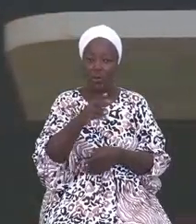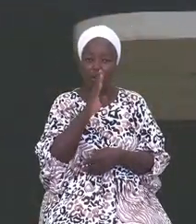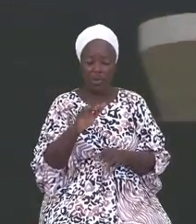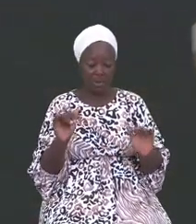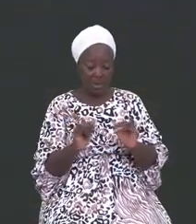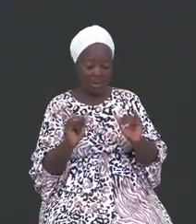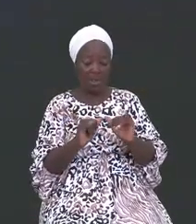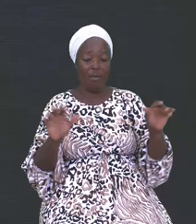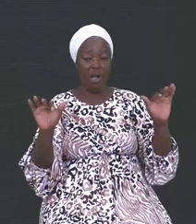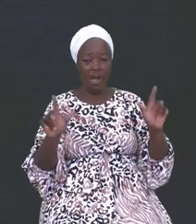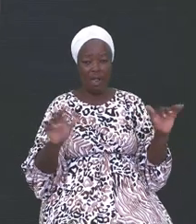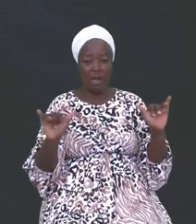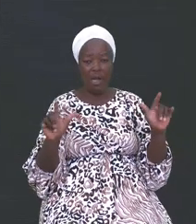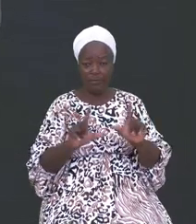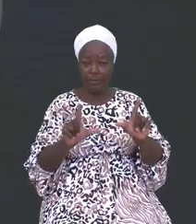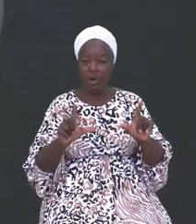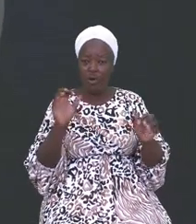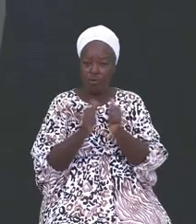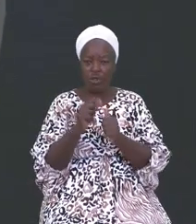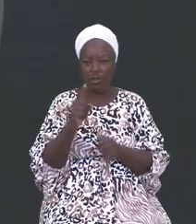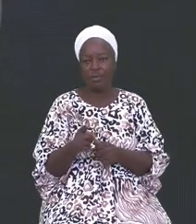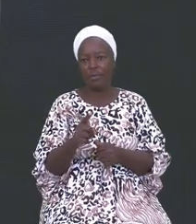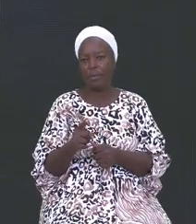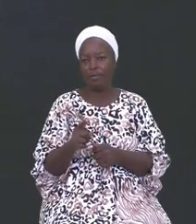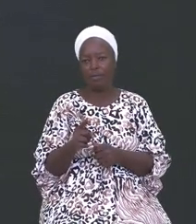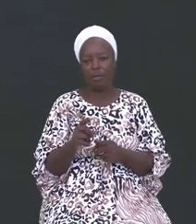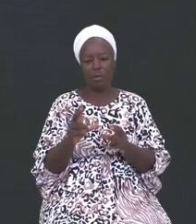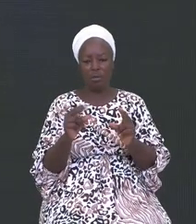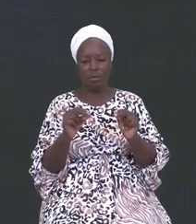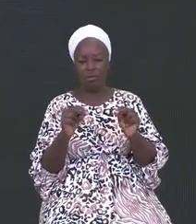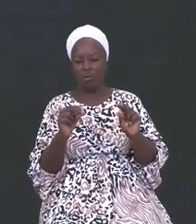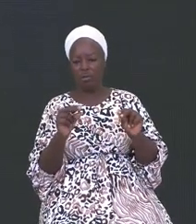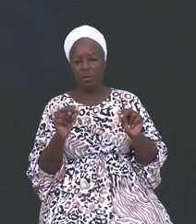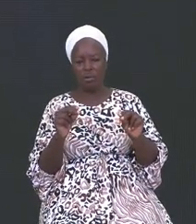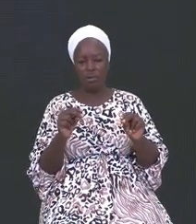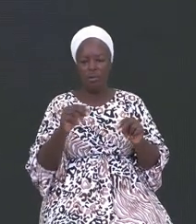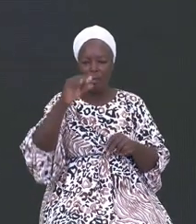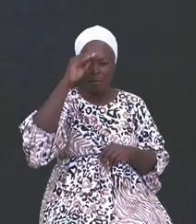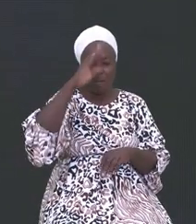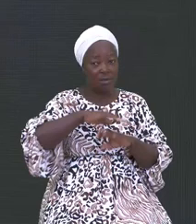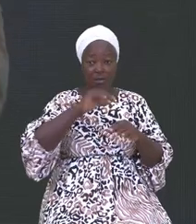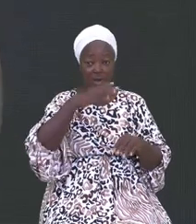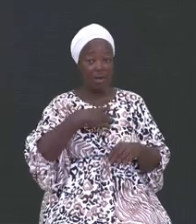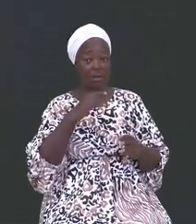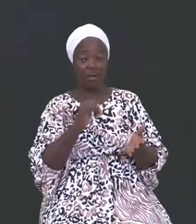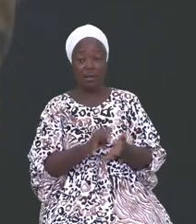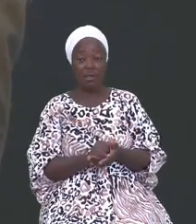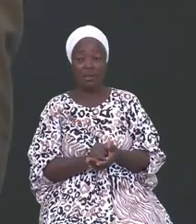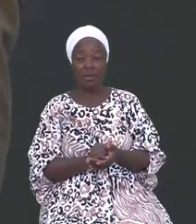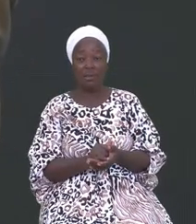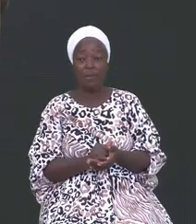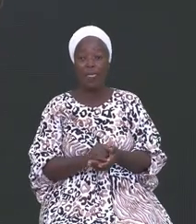same level like you are. Human beings don't do that. Human